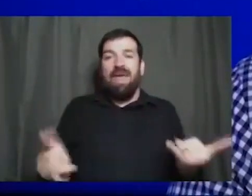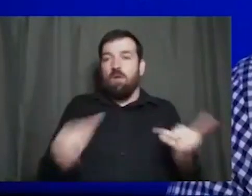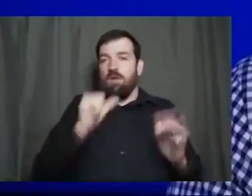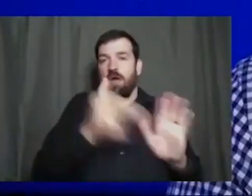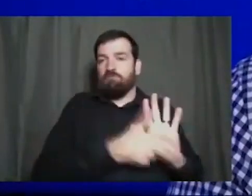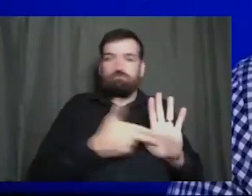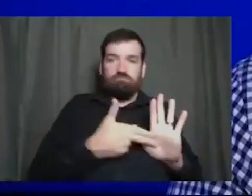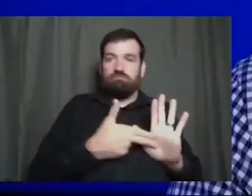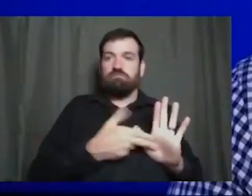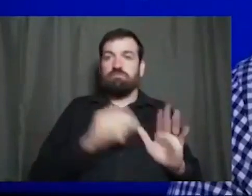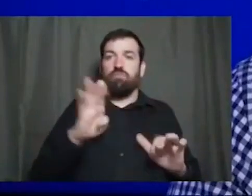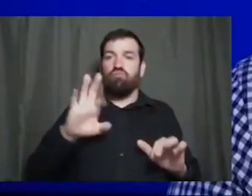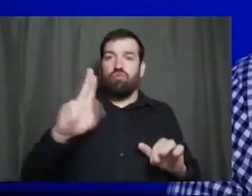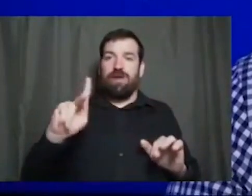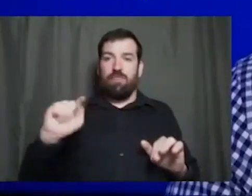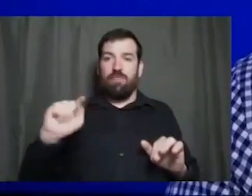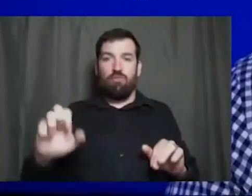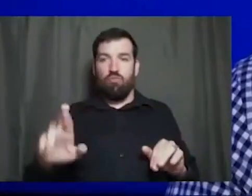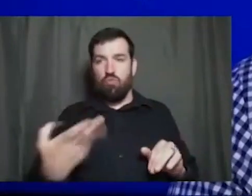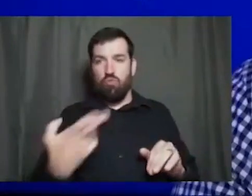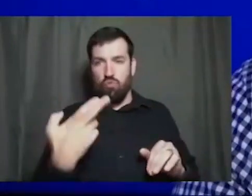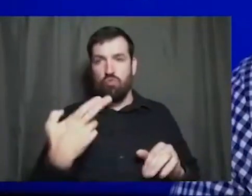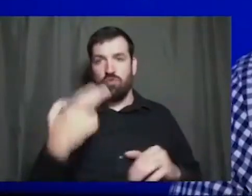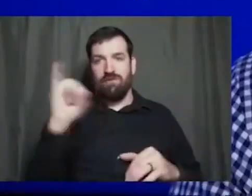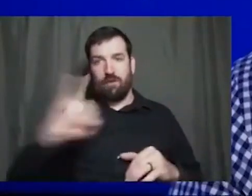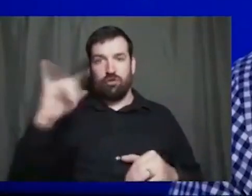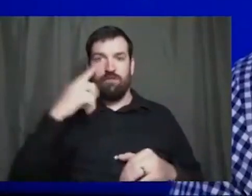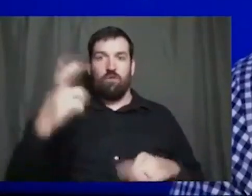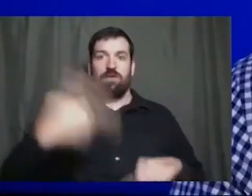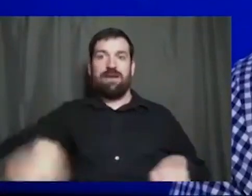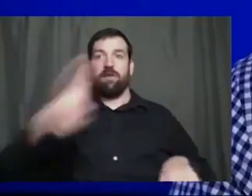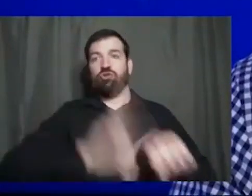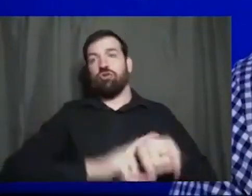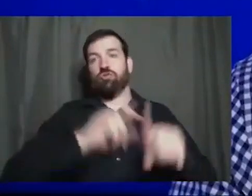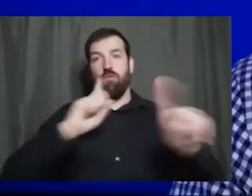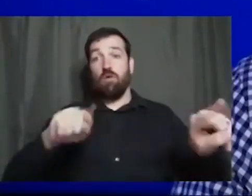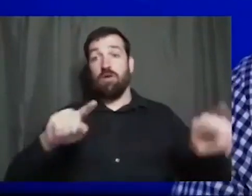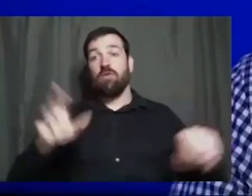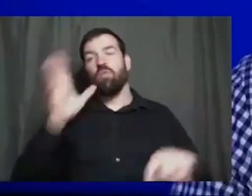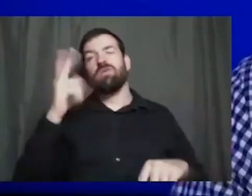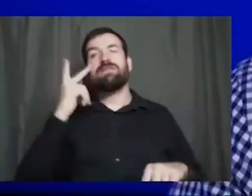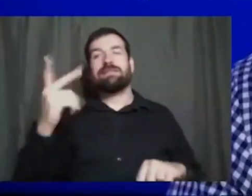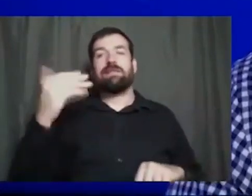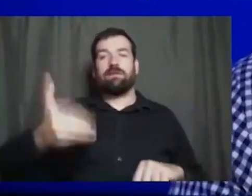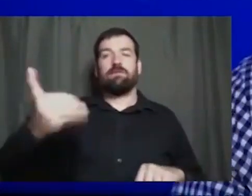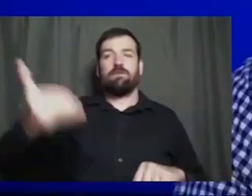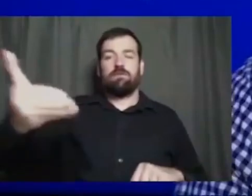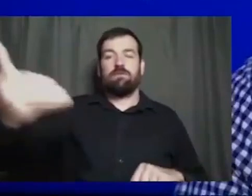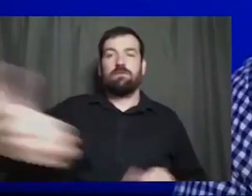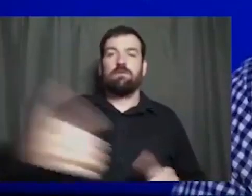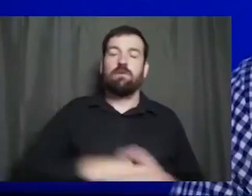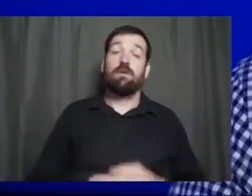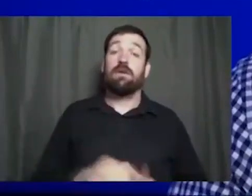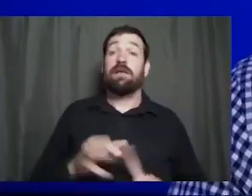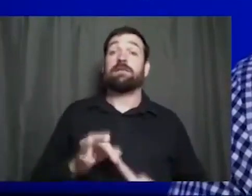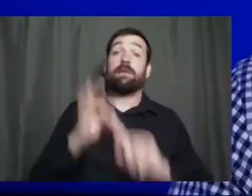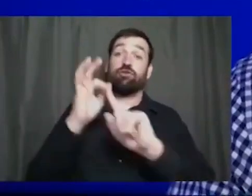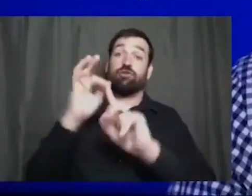as far as national reporting. So I think we will see those here and there, and especially if people are getting tested